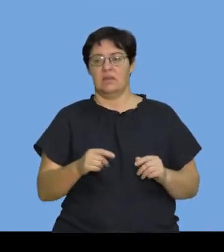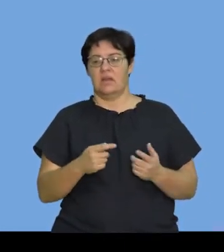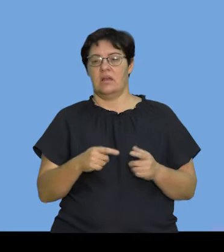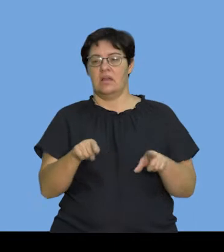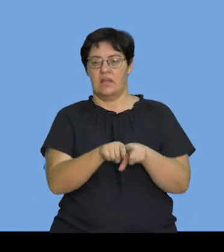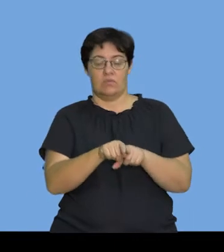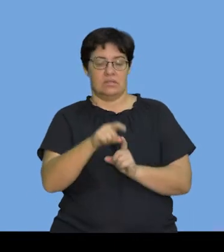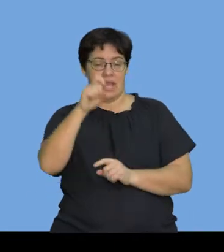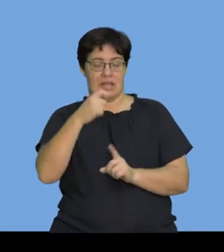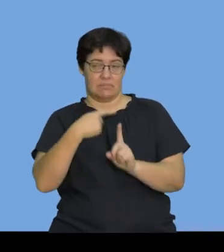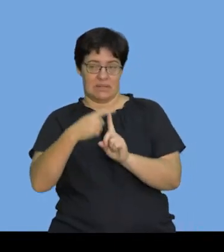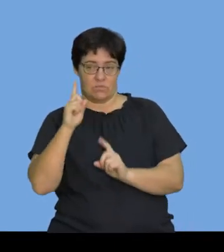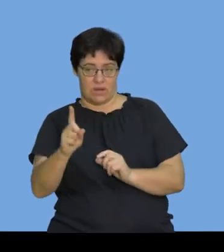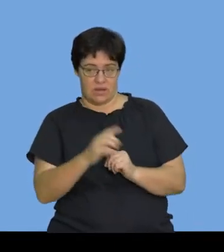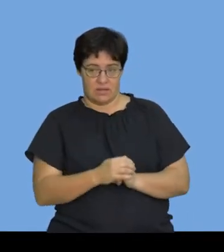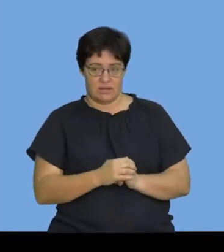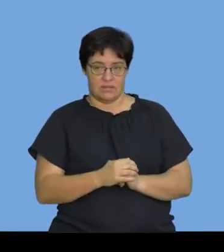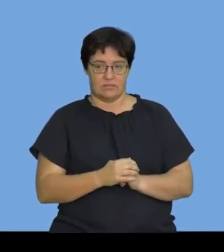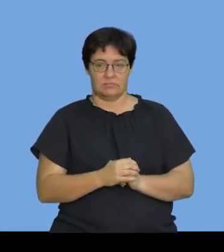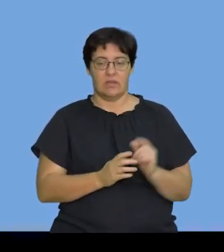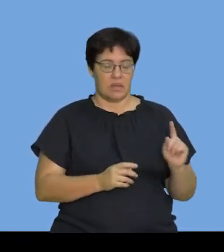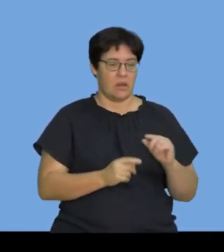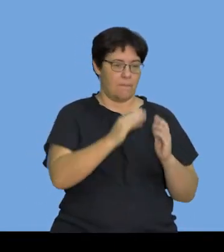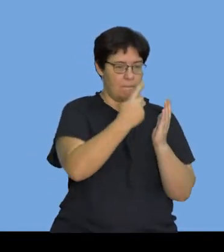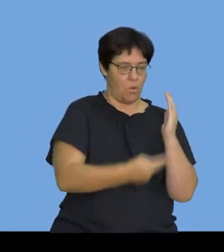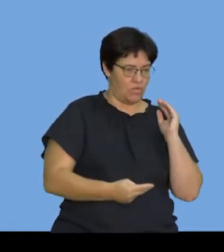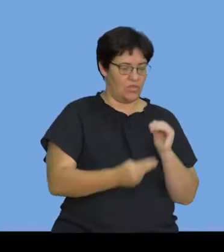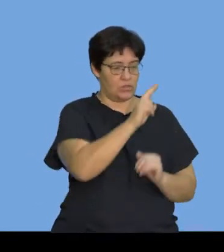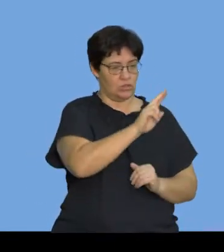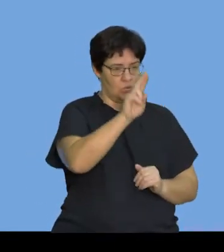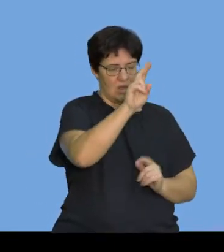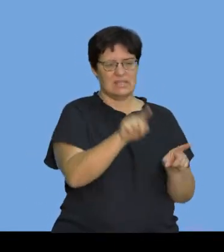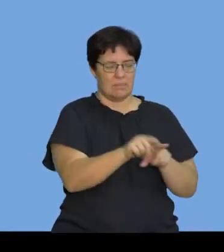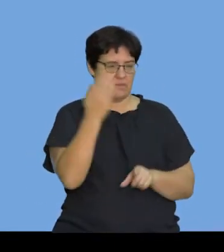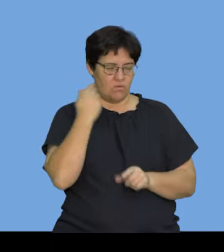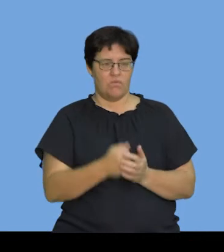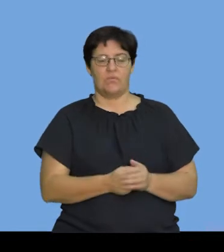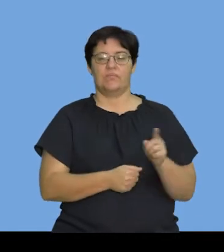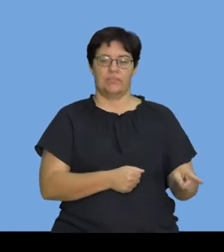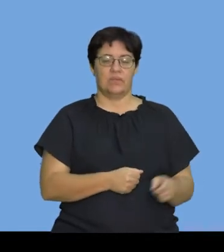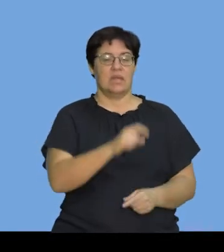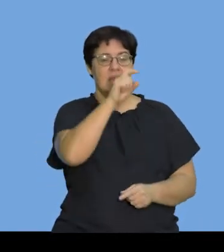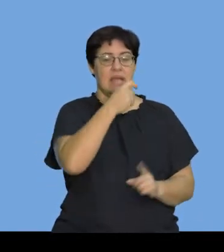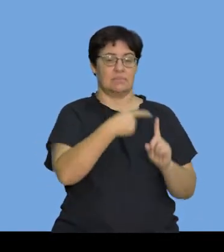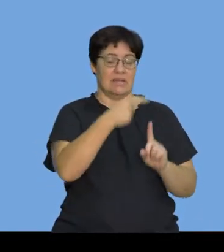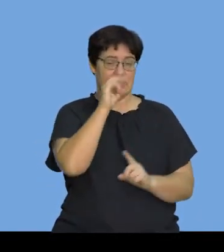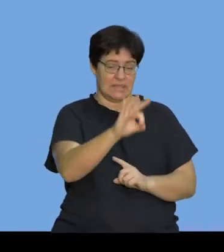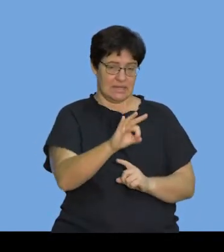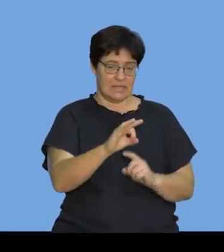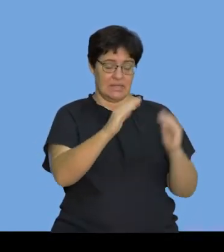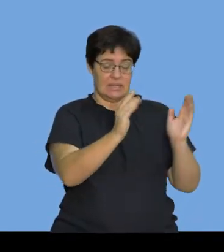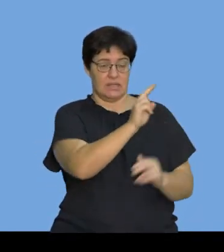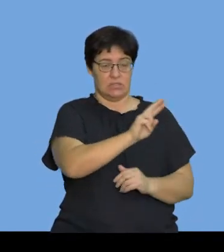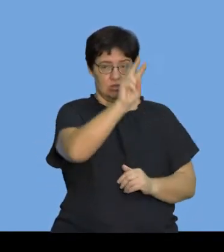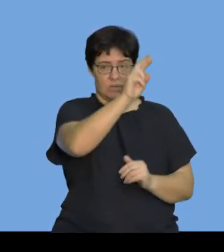1. And then I square both sides like we did with the previous one. So this becomes x plus 3 equal